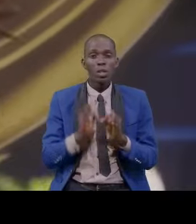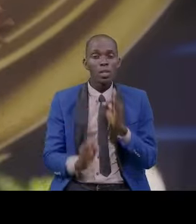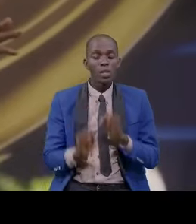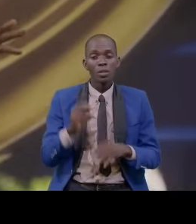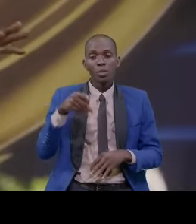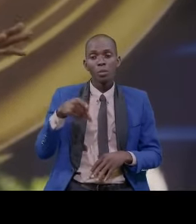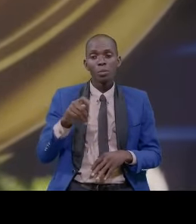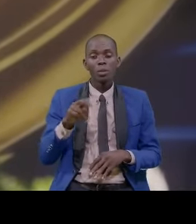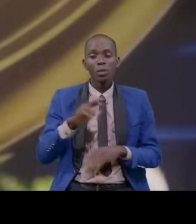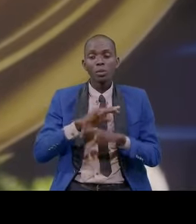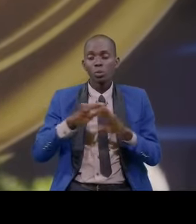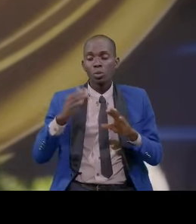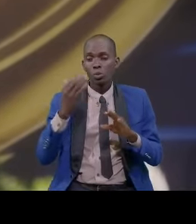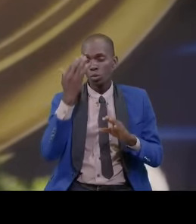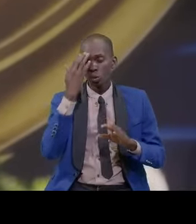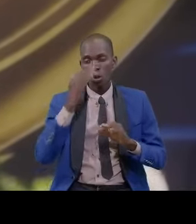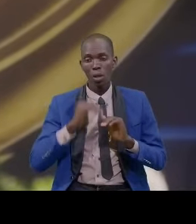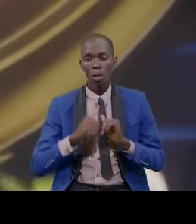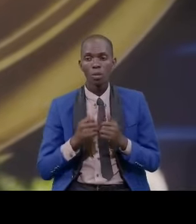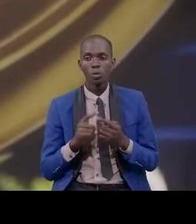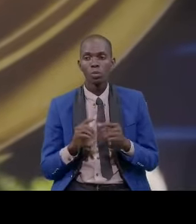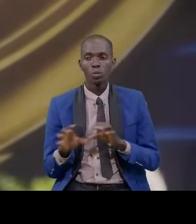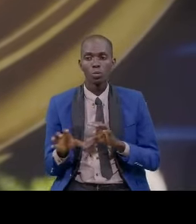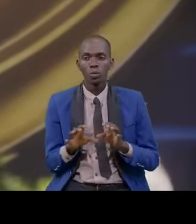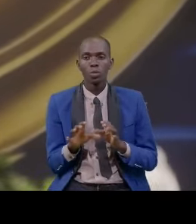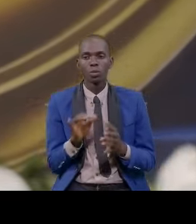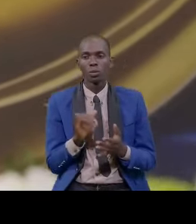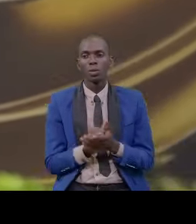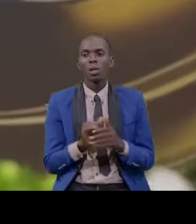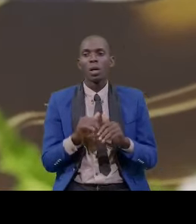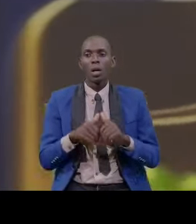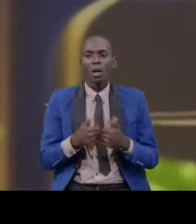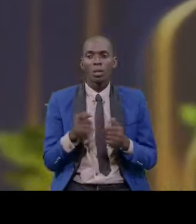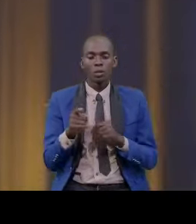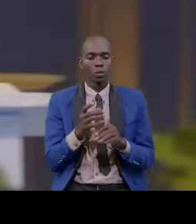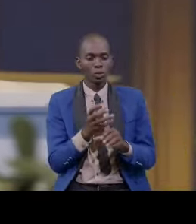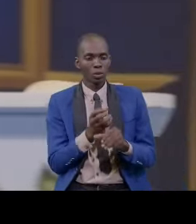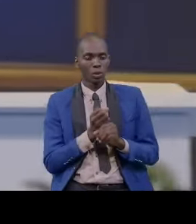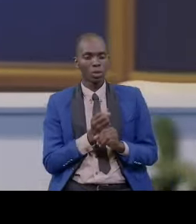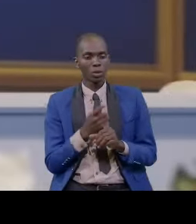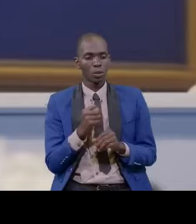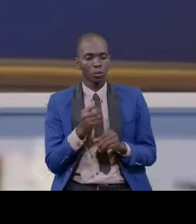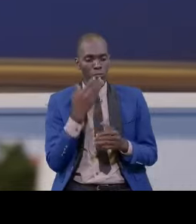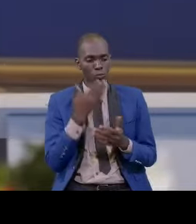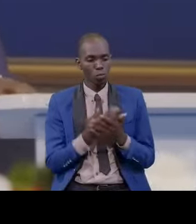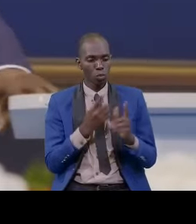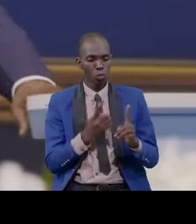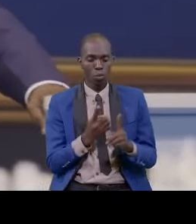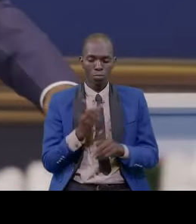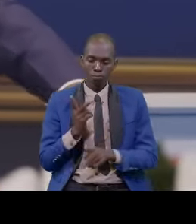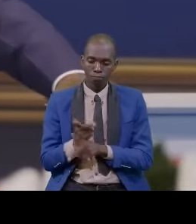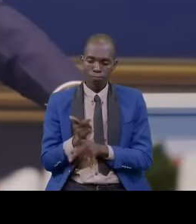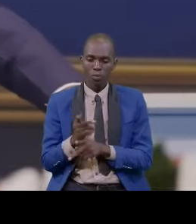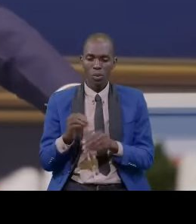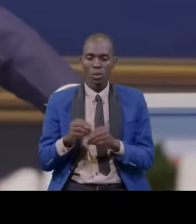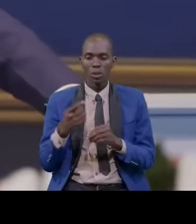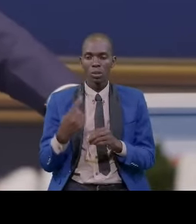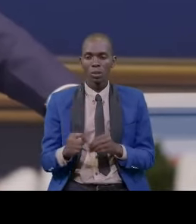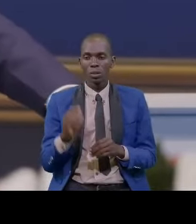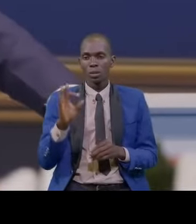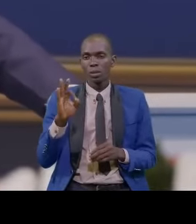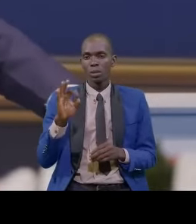good into a place? How do you put them in the fridge? How do you preserve them so that they will